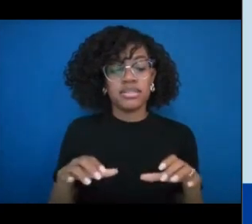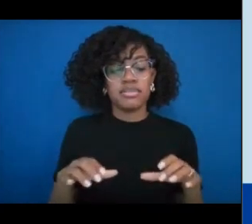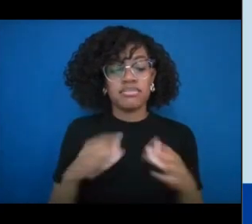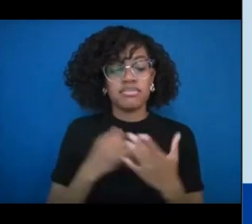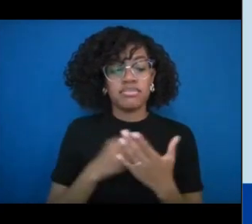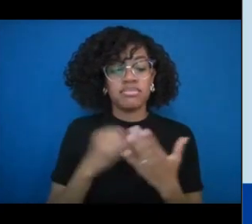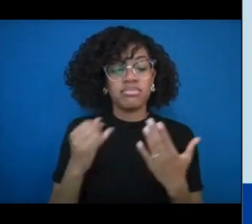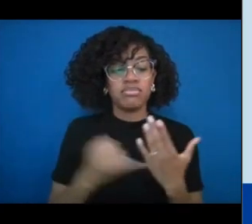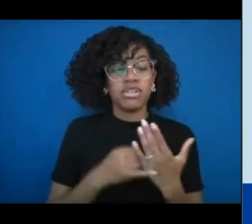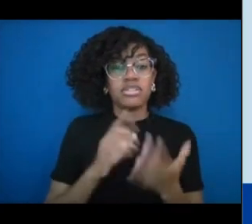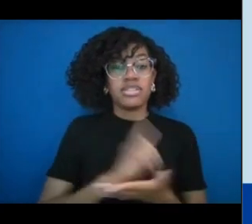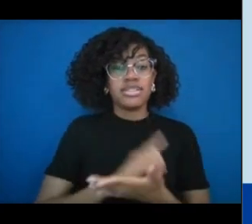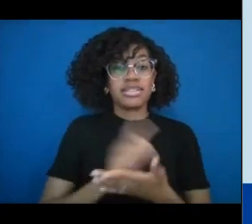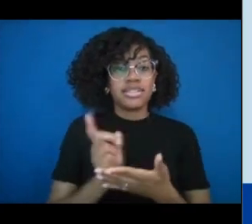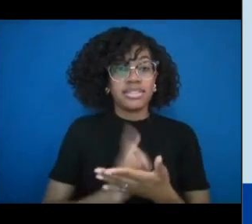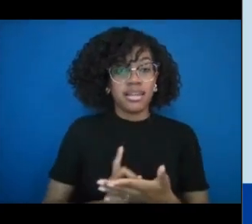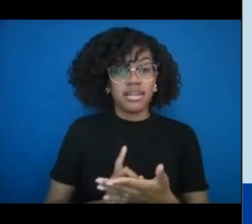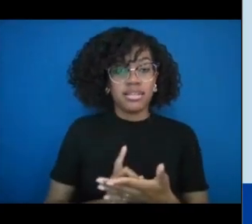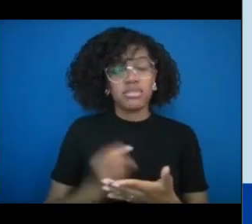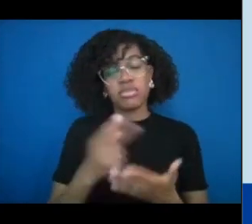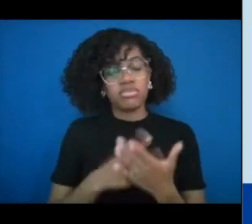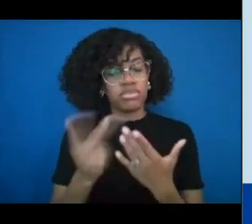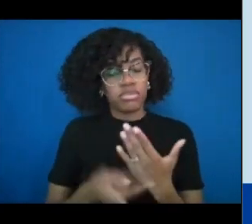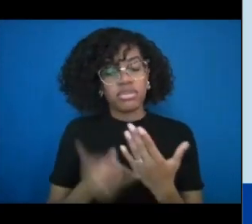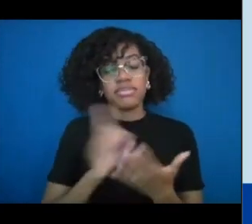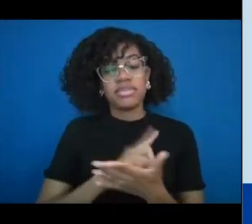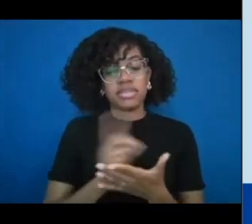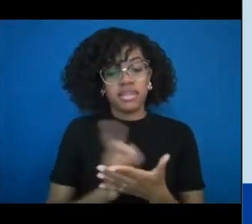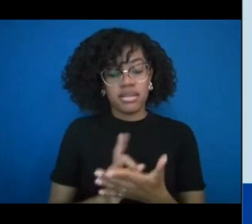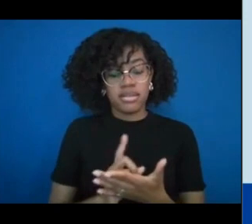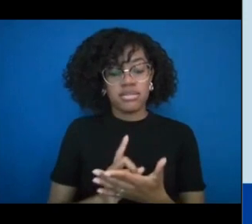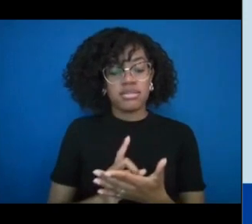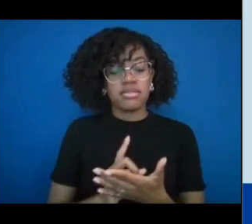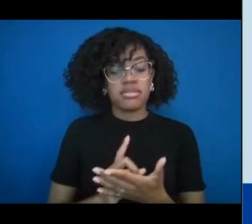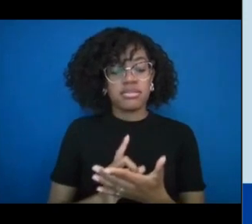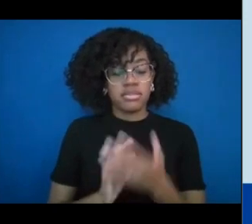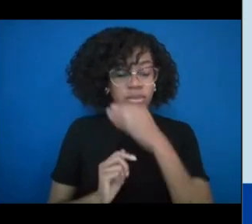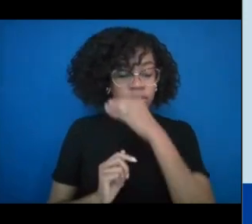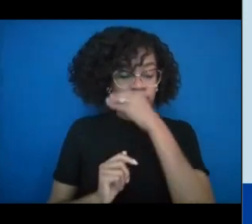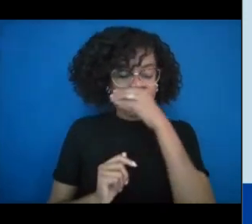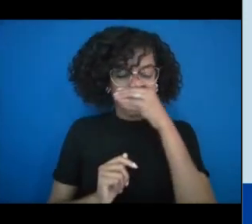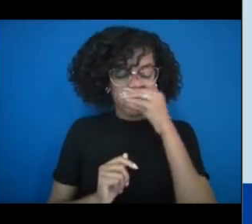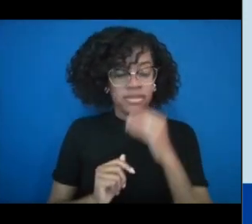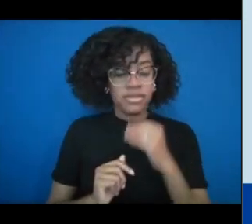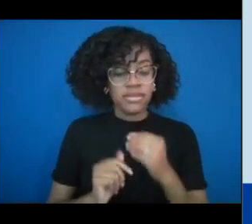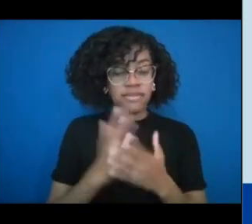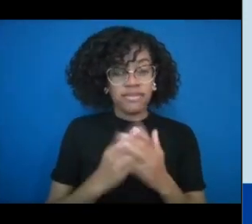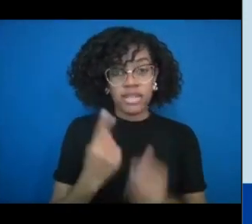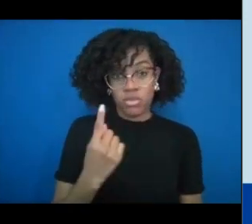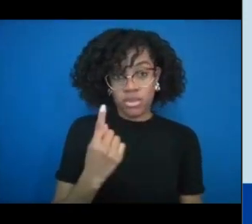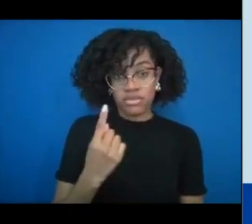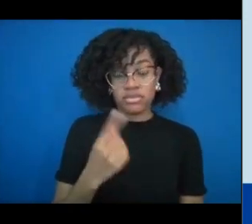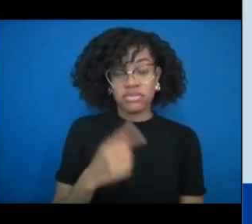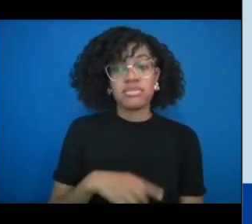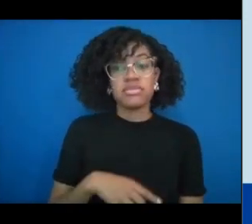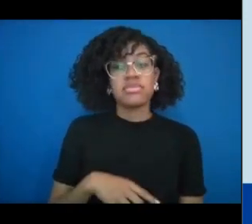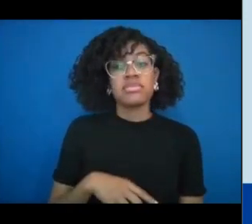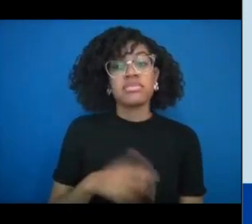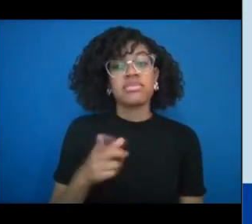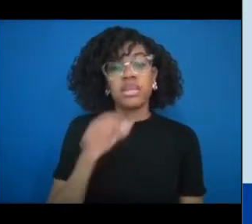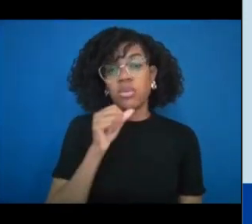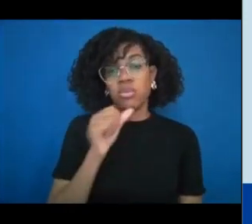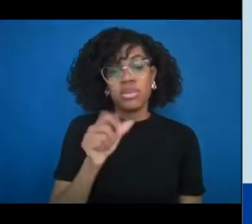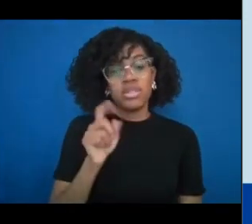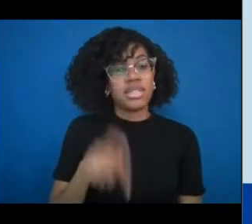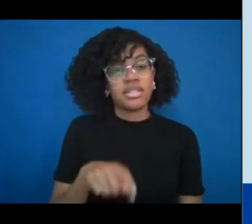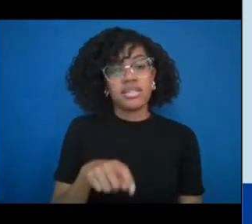project design or a program design, that phase 1, they would not necessarily have